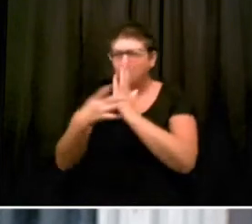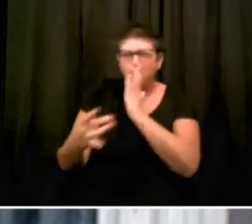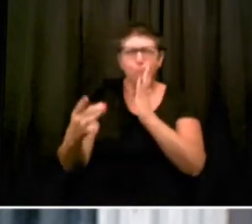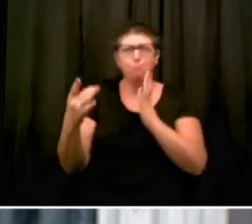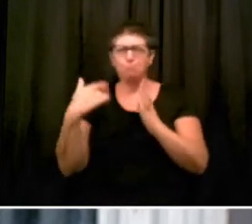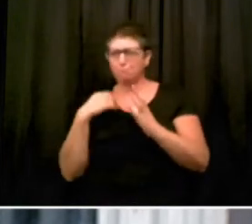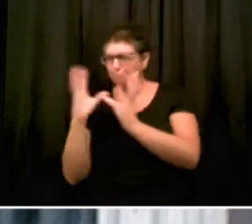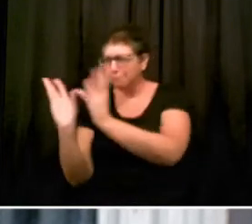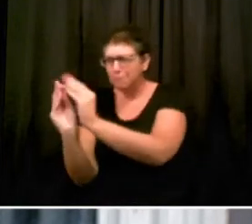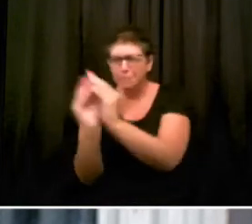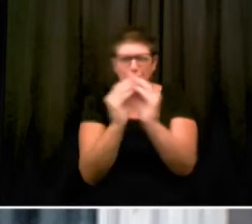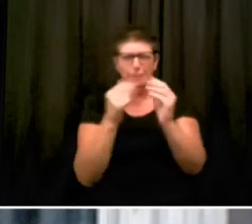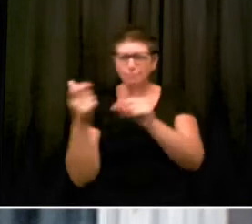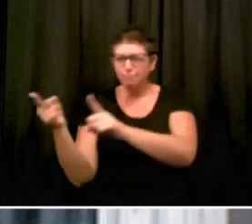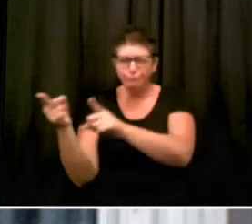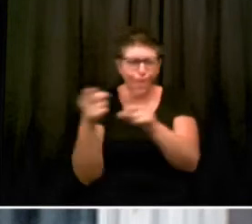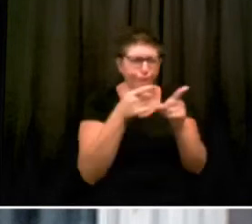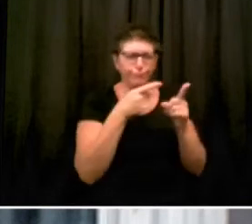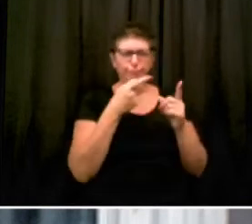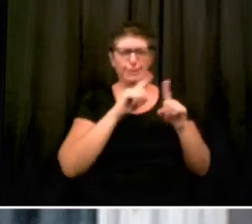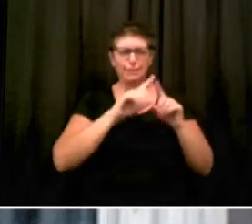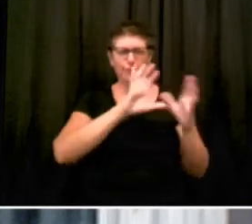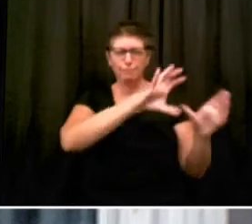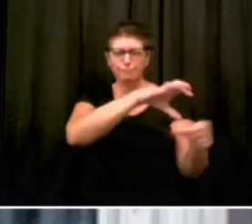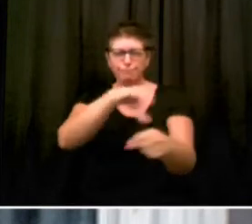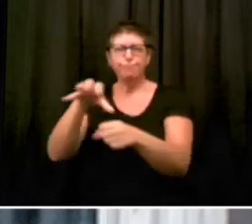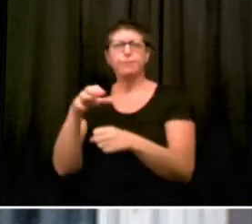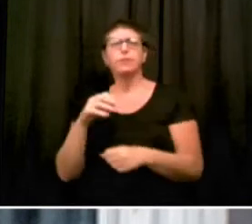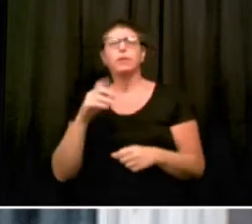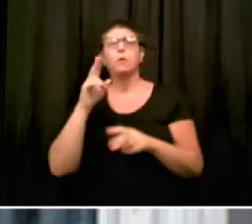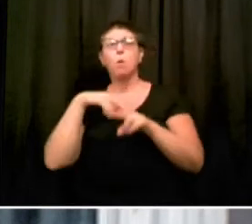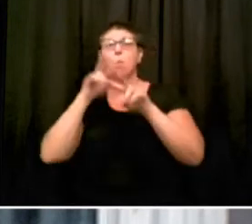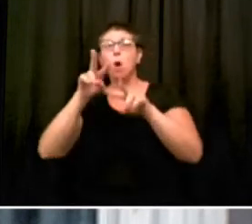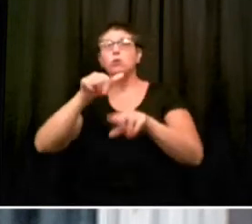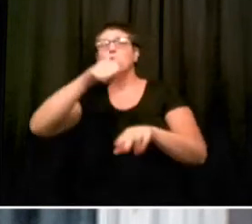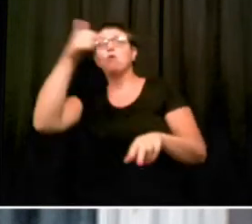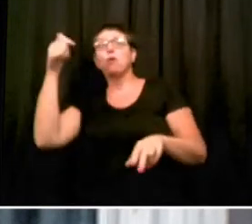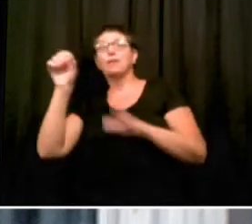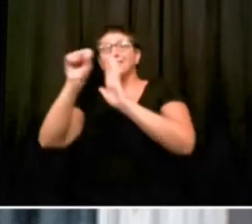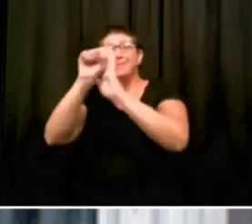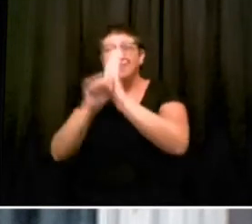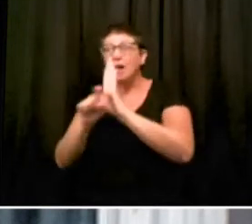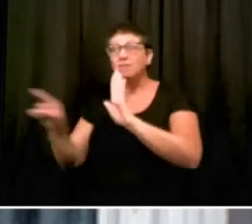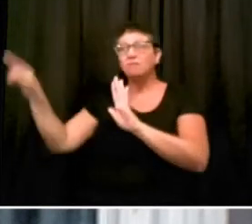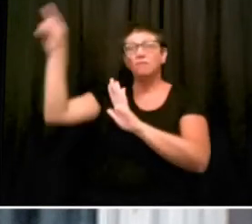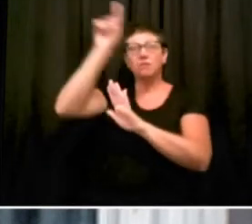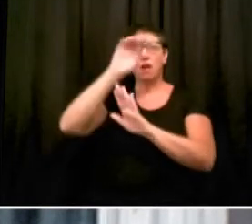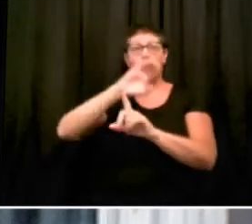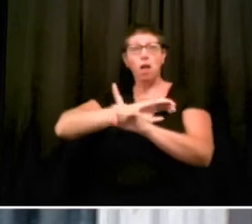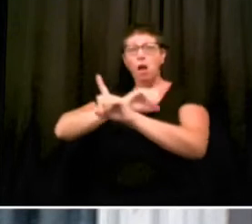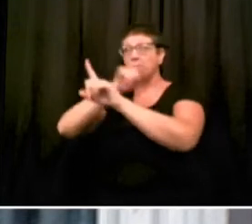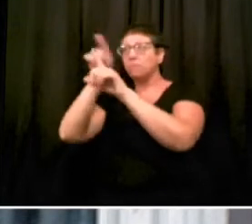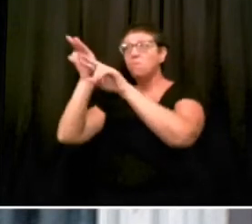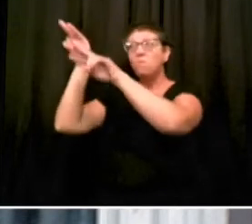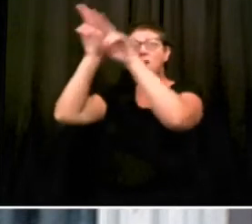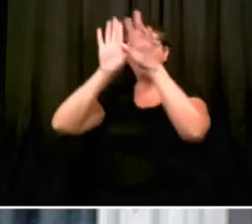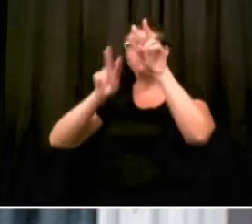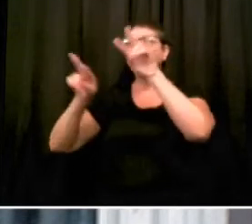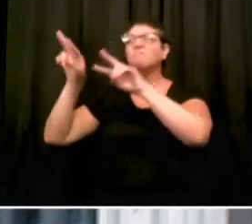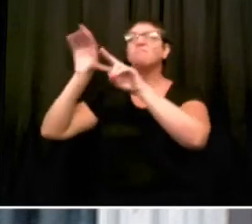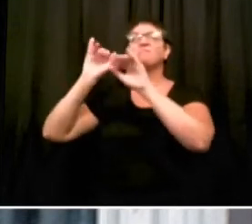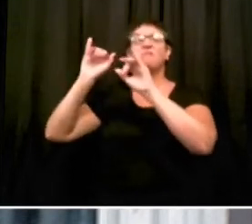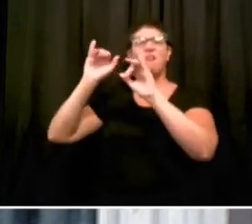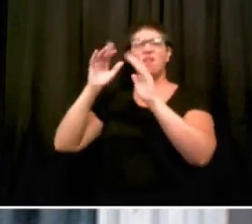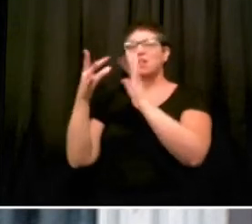enforcement's major departments. We feel good about the matrix. I can tell you that I've sat around a boardroom many times discussing this matrix, and there